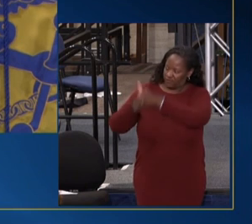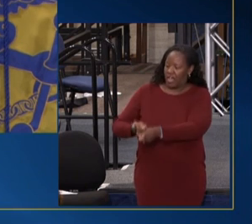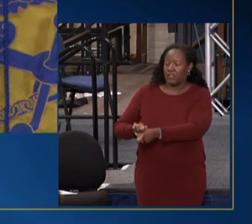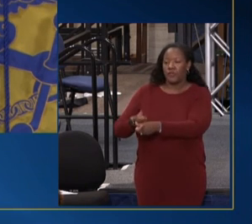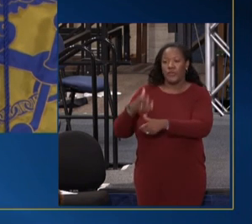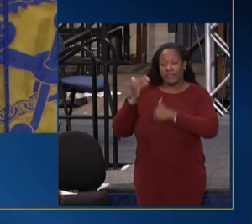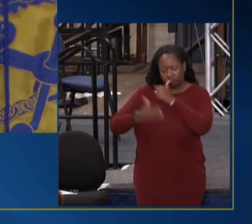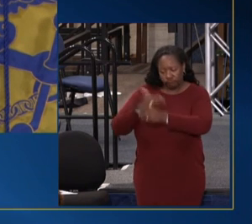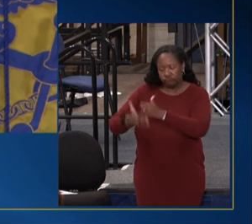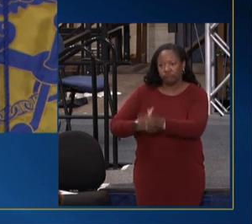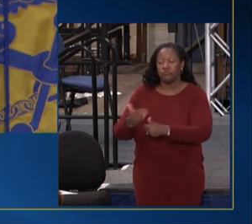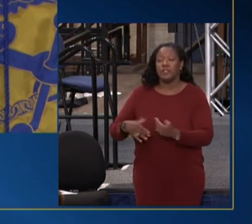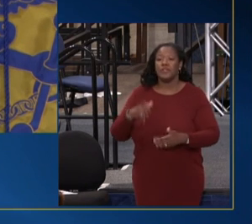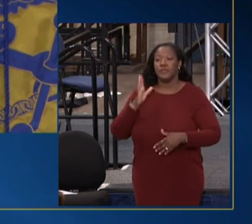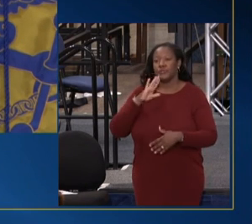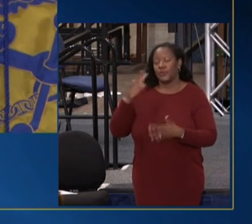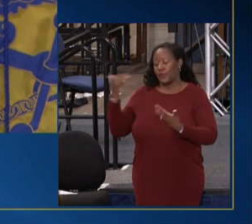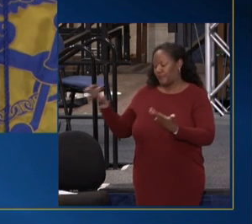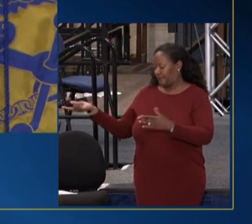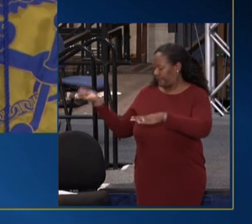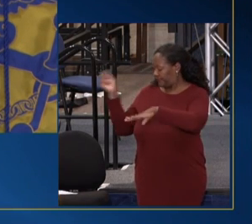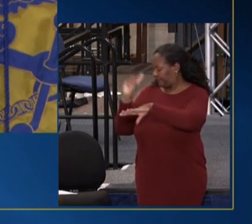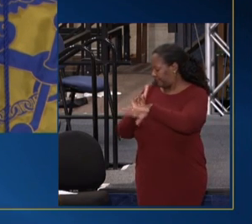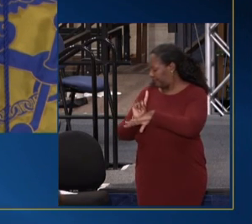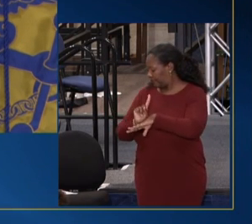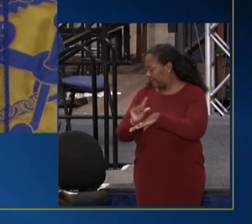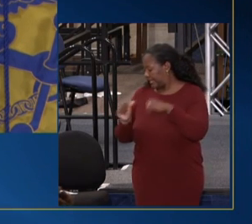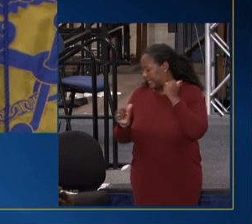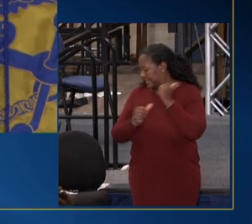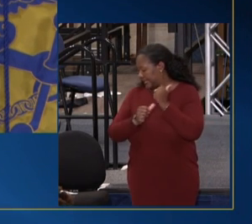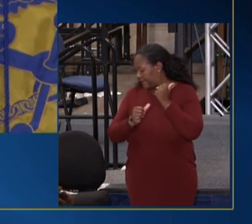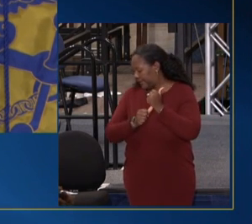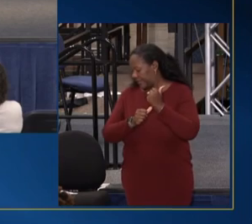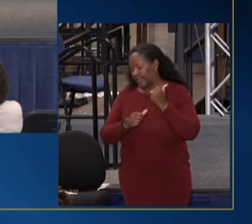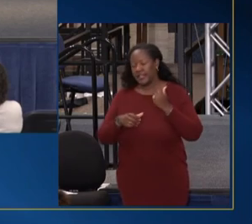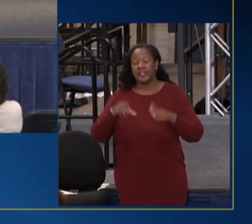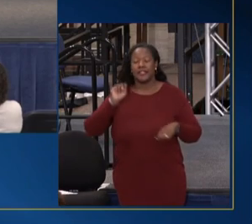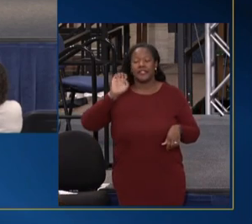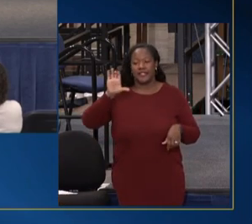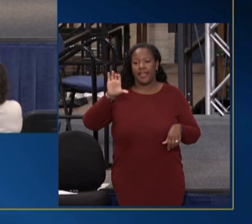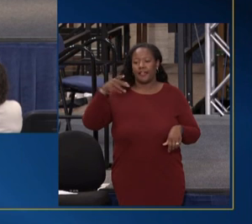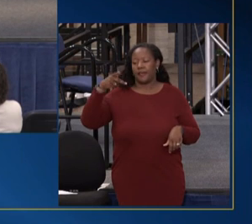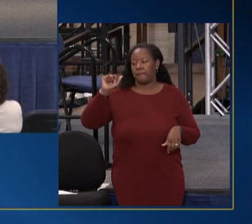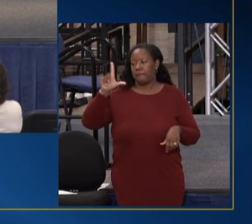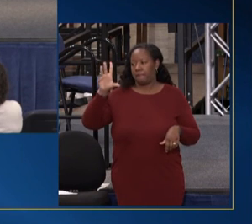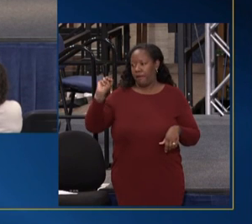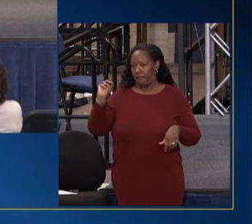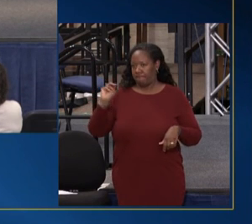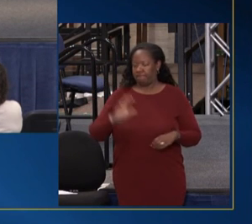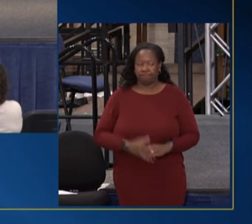further ado, I'd like to call to the podium Deputy Secretary Palm.